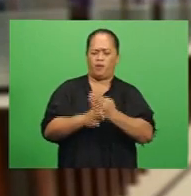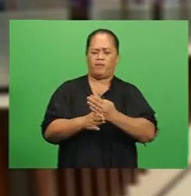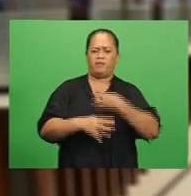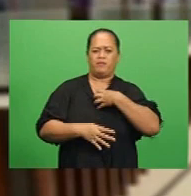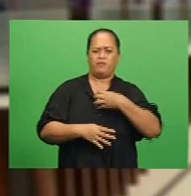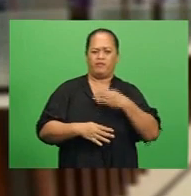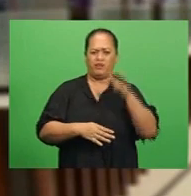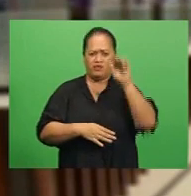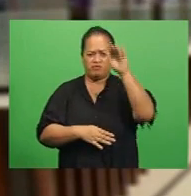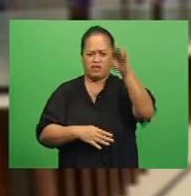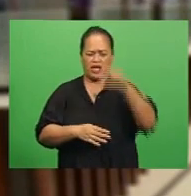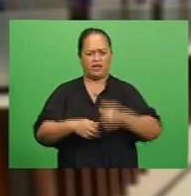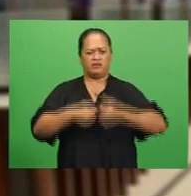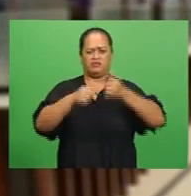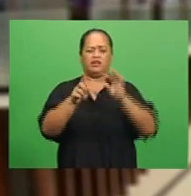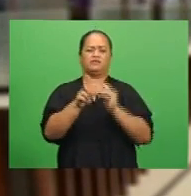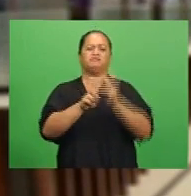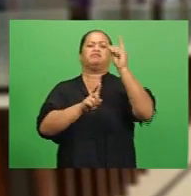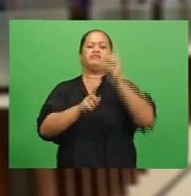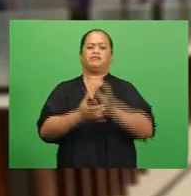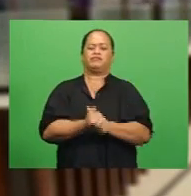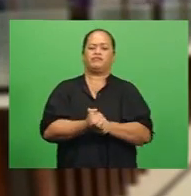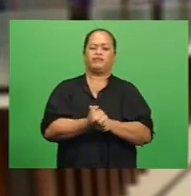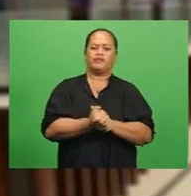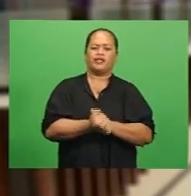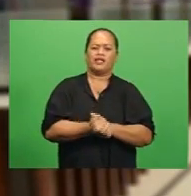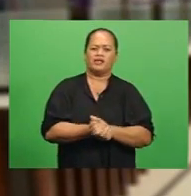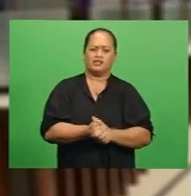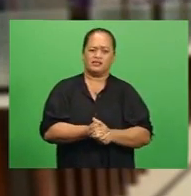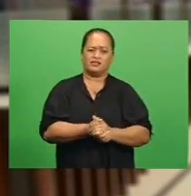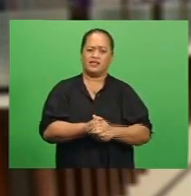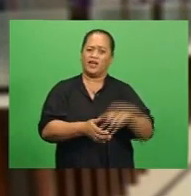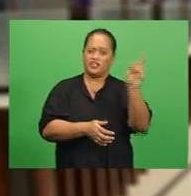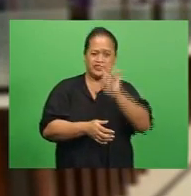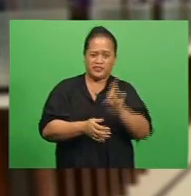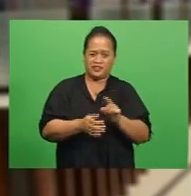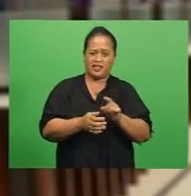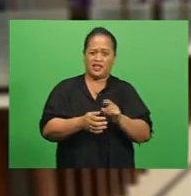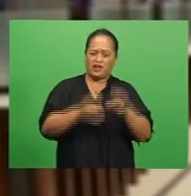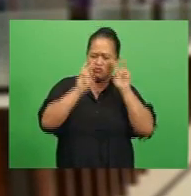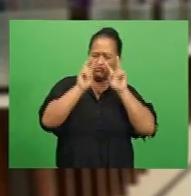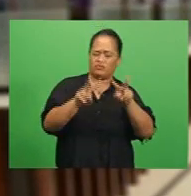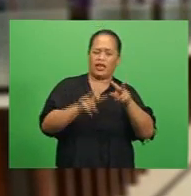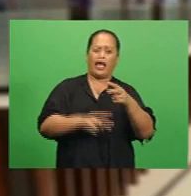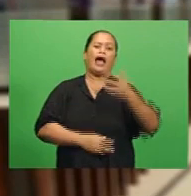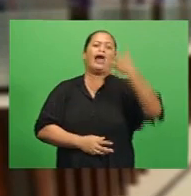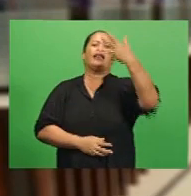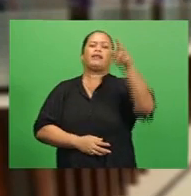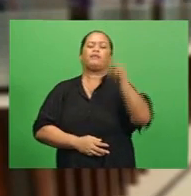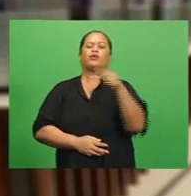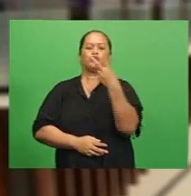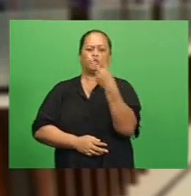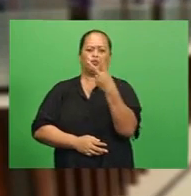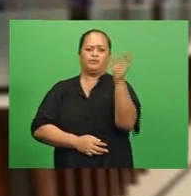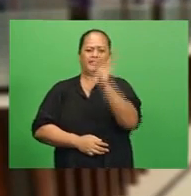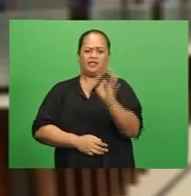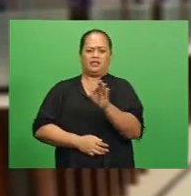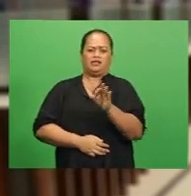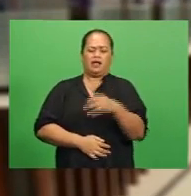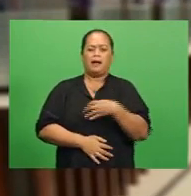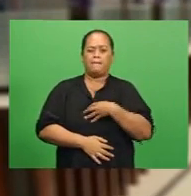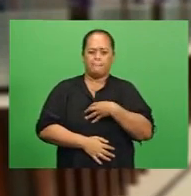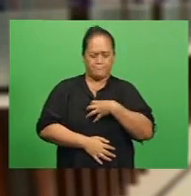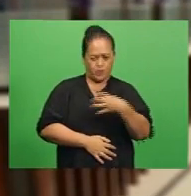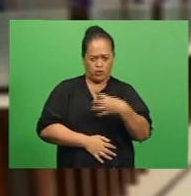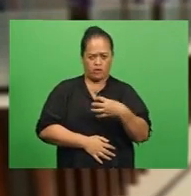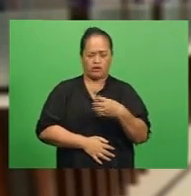coming months. Today's figures showed total job ads grew 9.2%. At more than